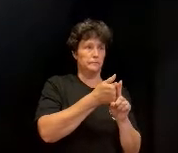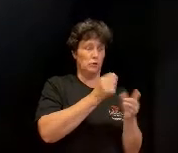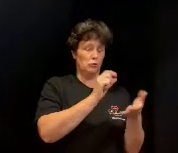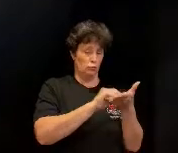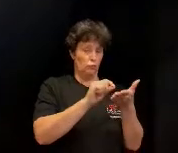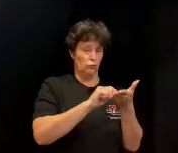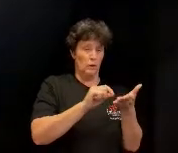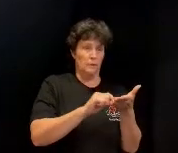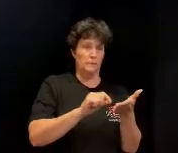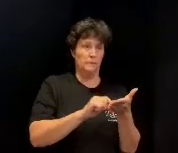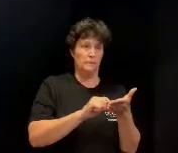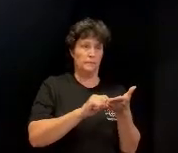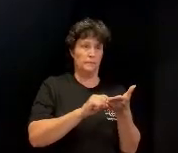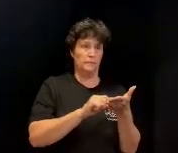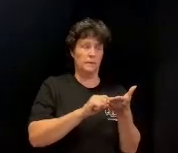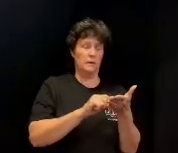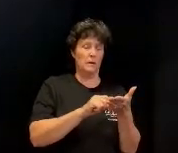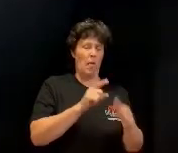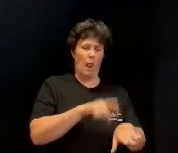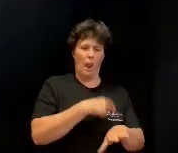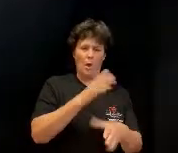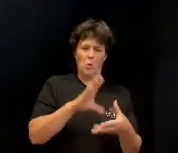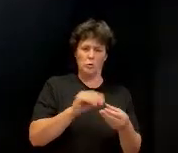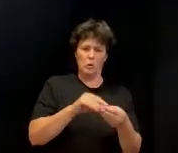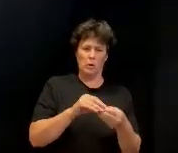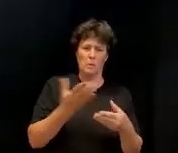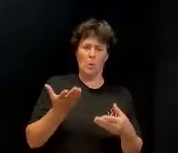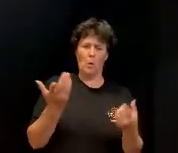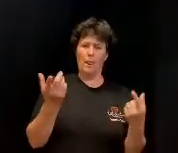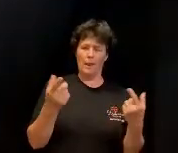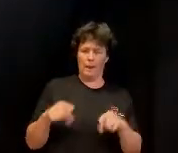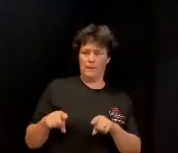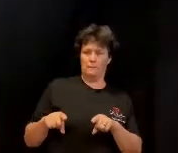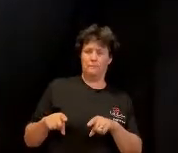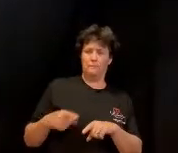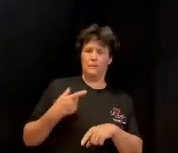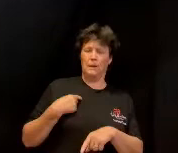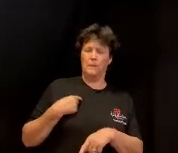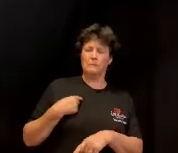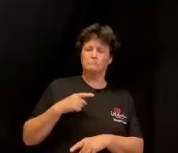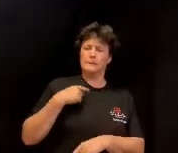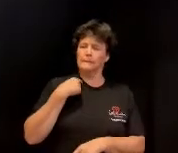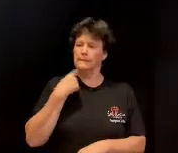Now, you know, this is a long story here about what happened, but he's addressing this guy